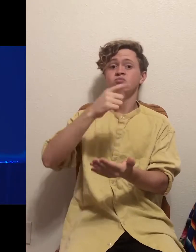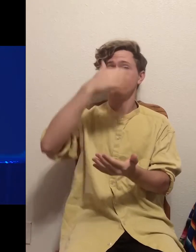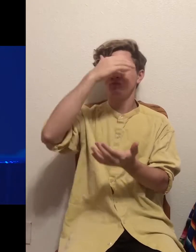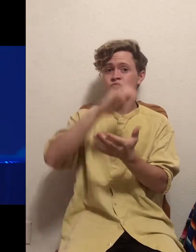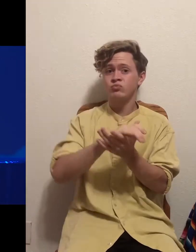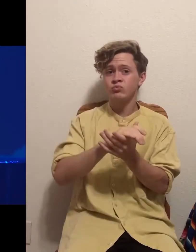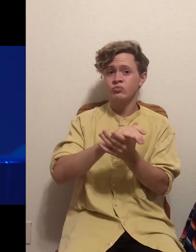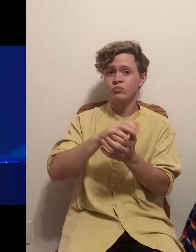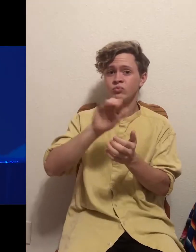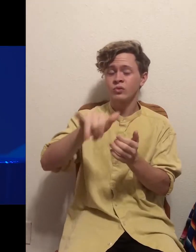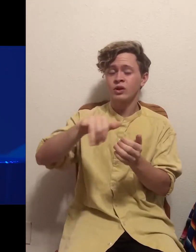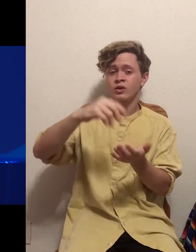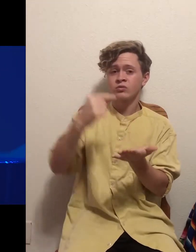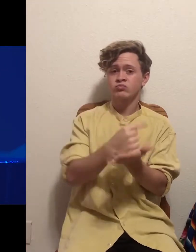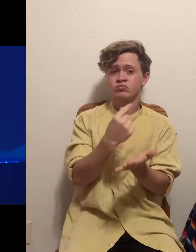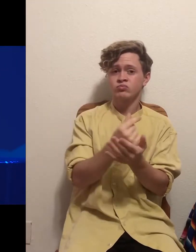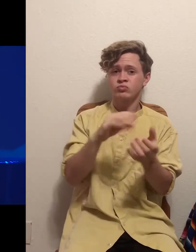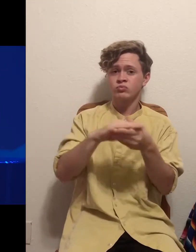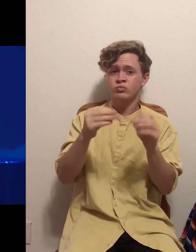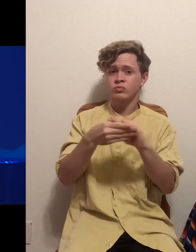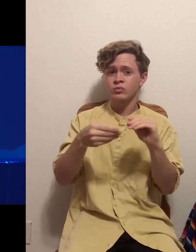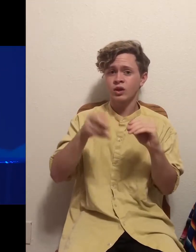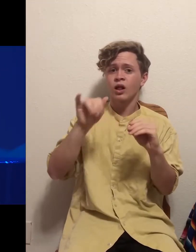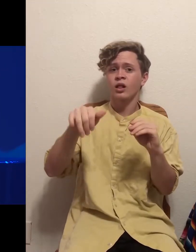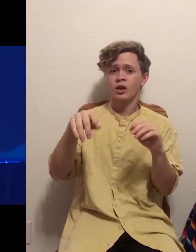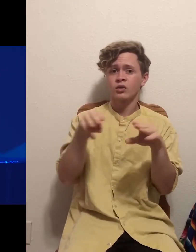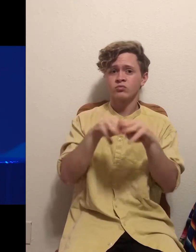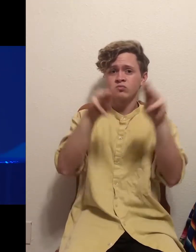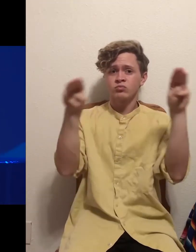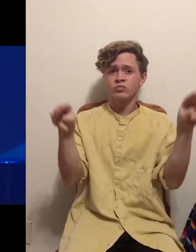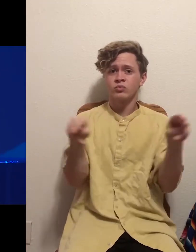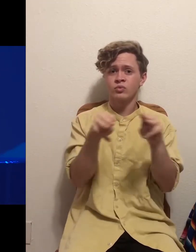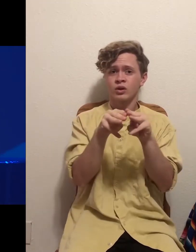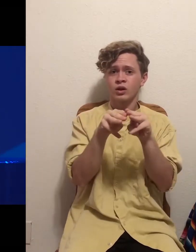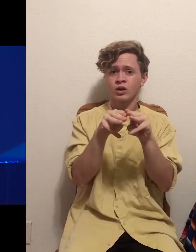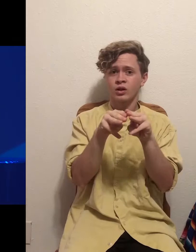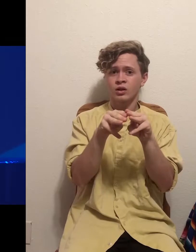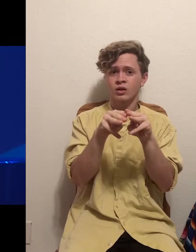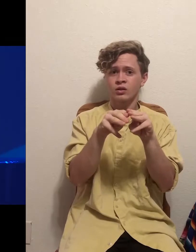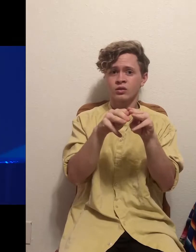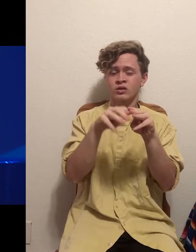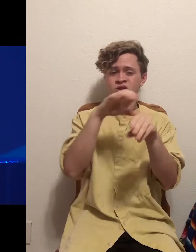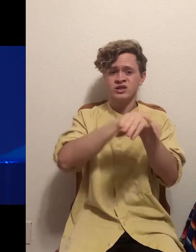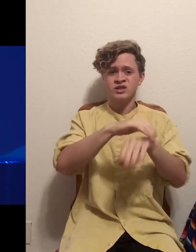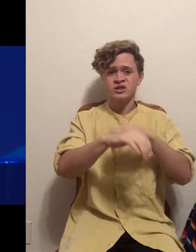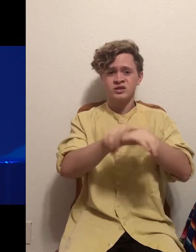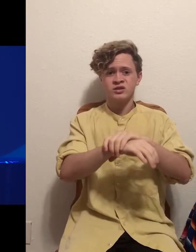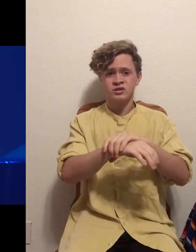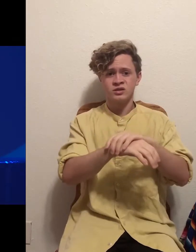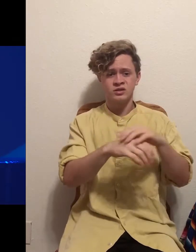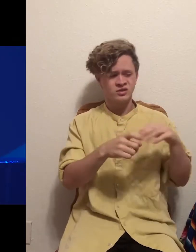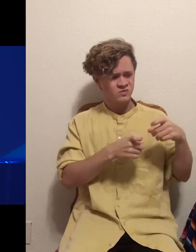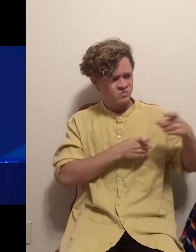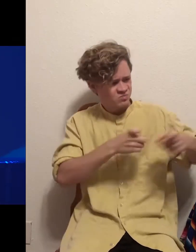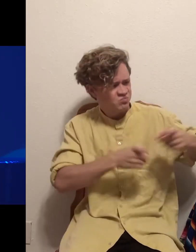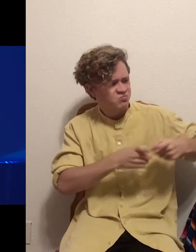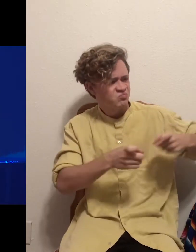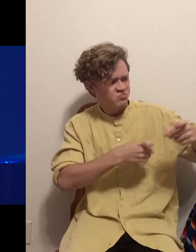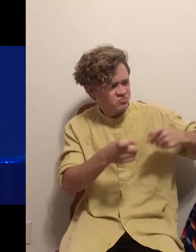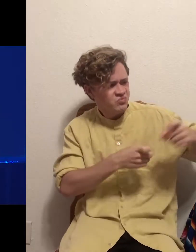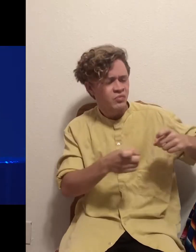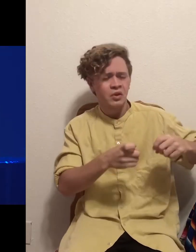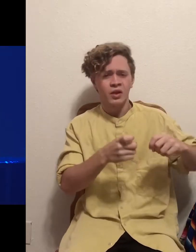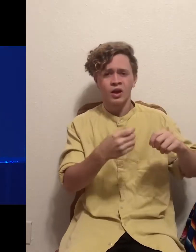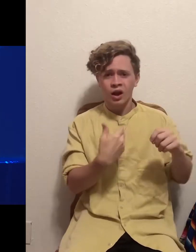that gospel story, that miracle, then the chains that surround us